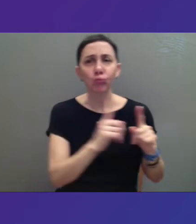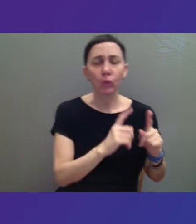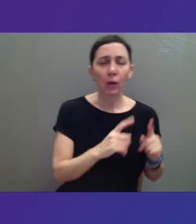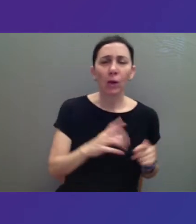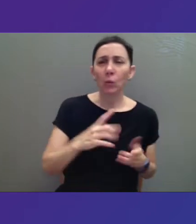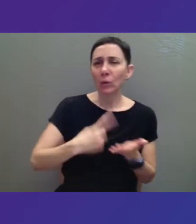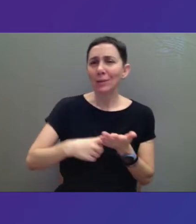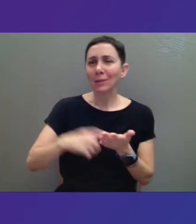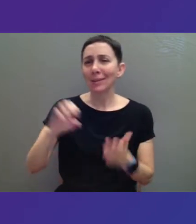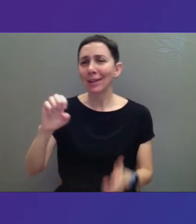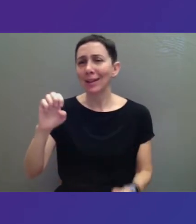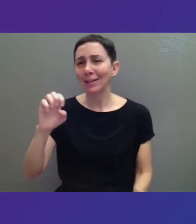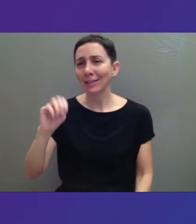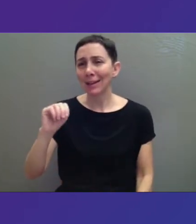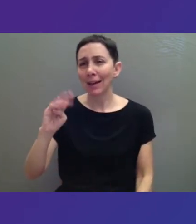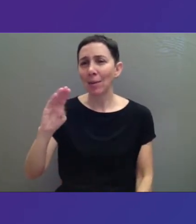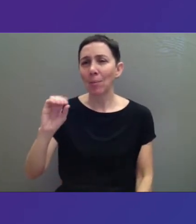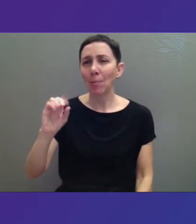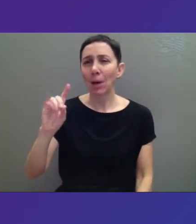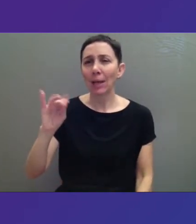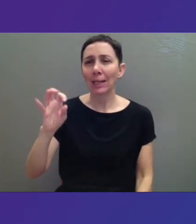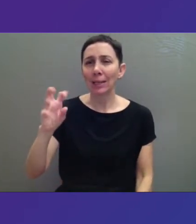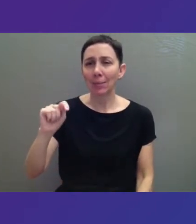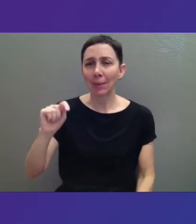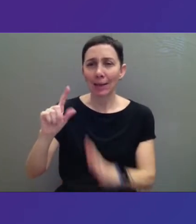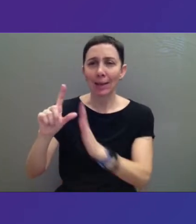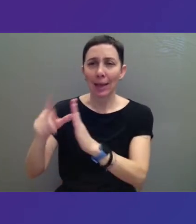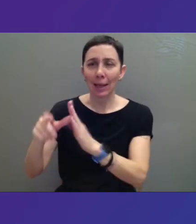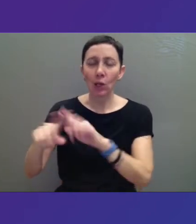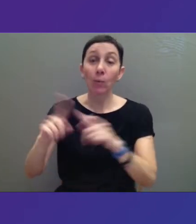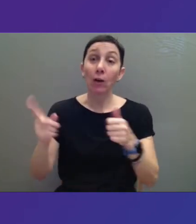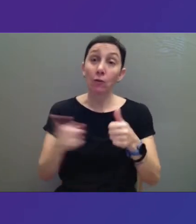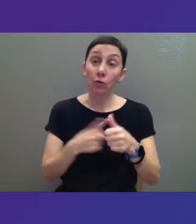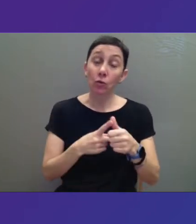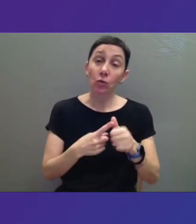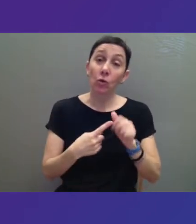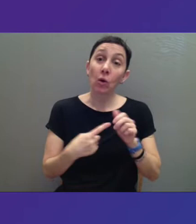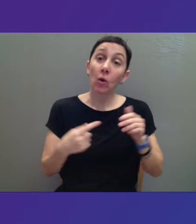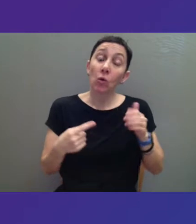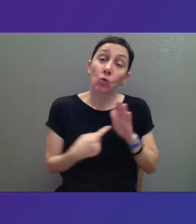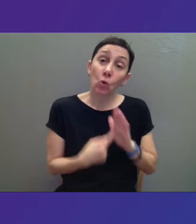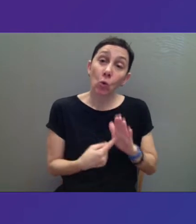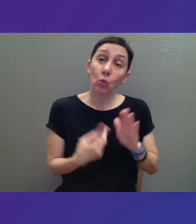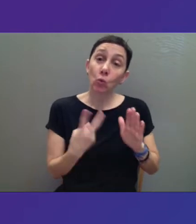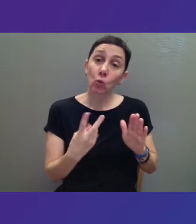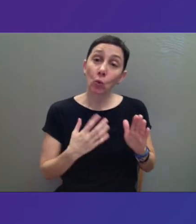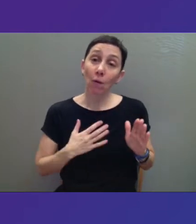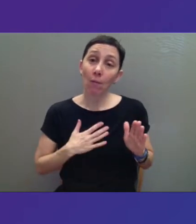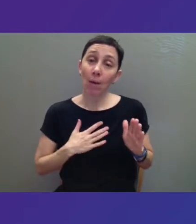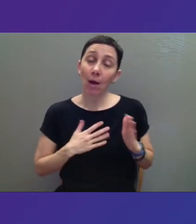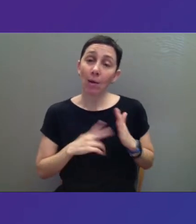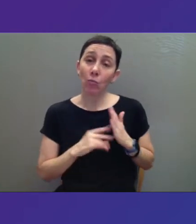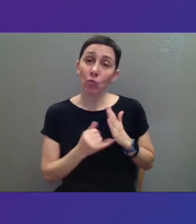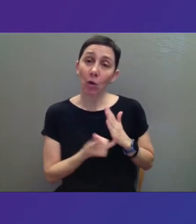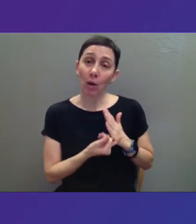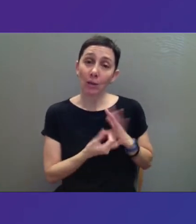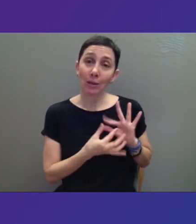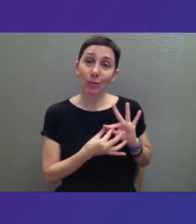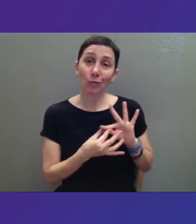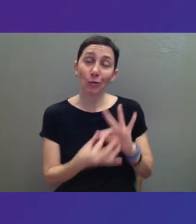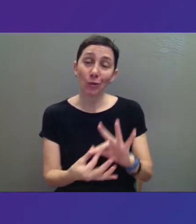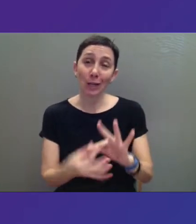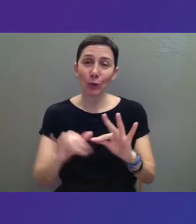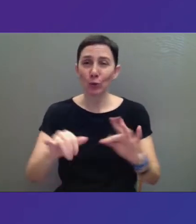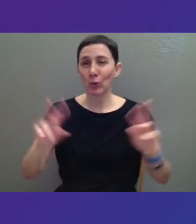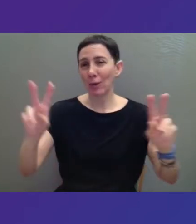as we go. But today I'm just going to start by showing you two projects that I've been working on that have some relation to our